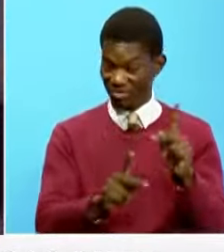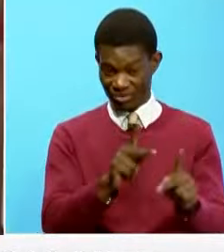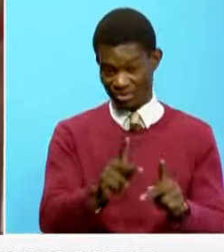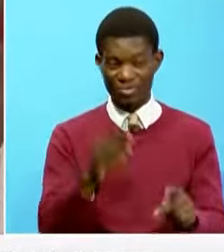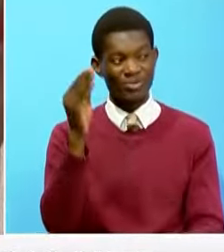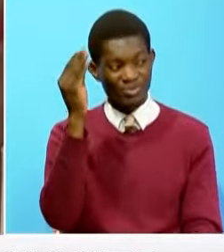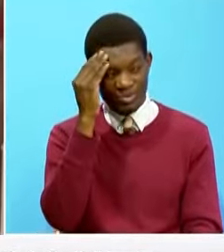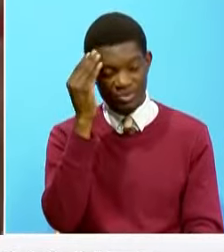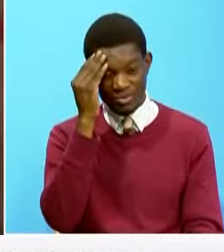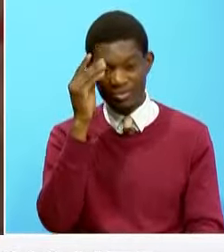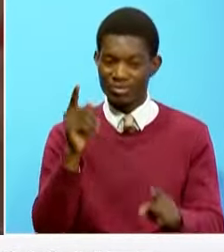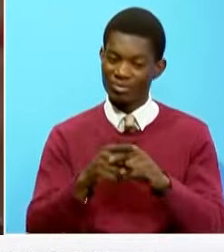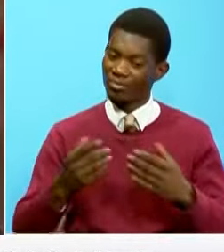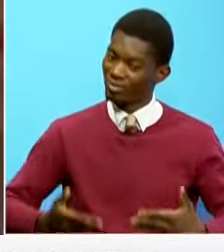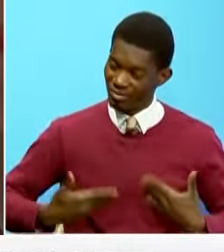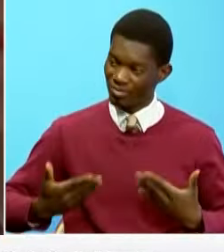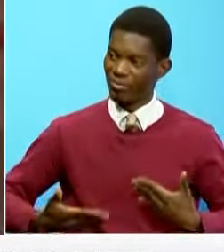development.